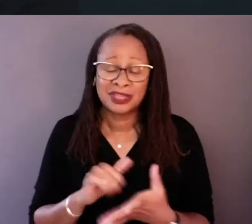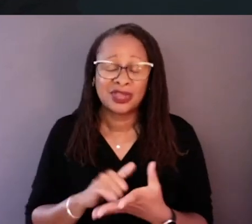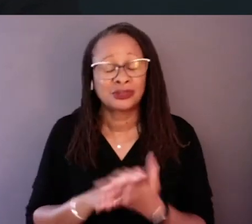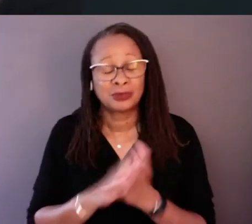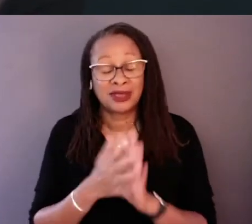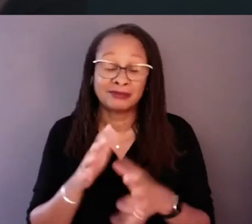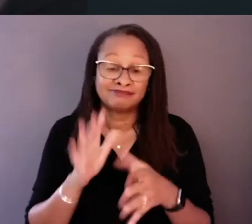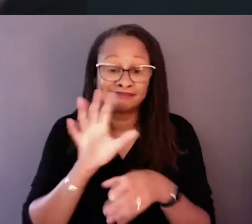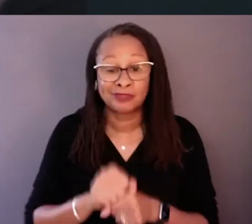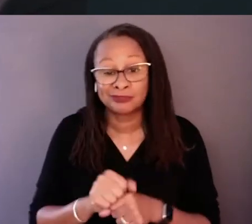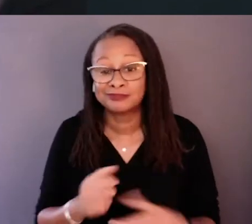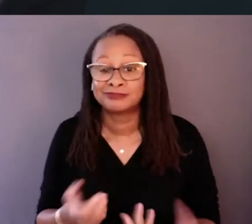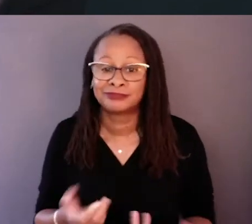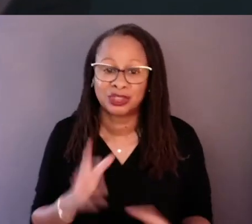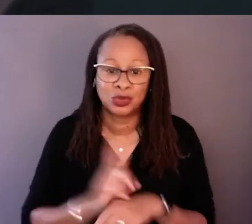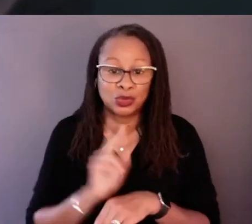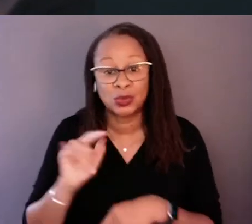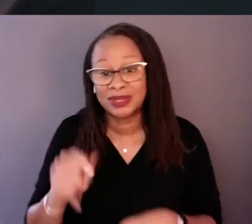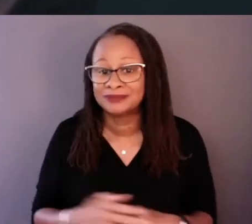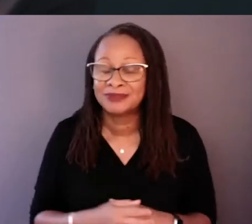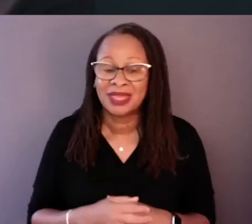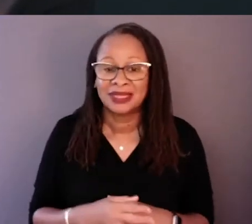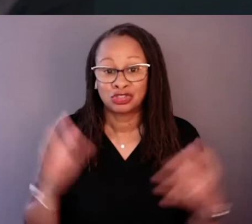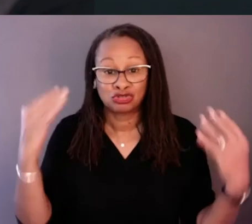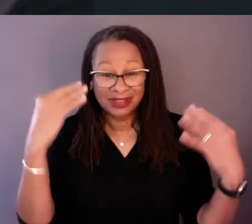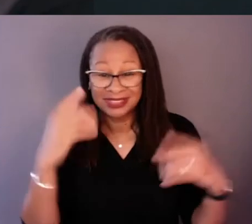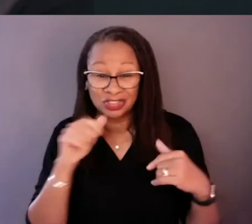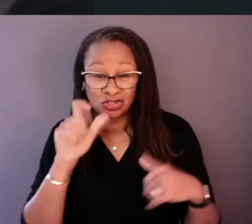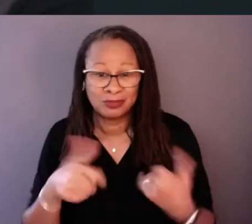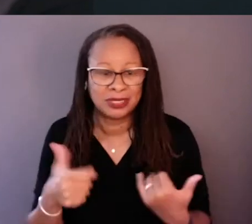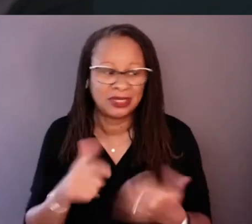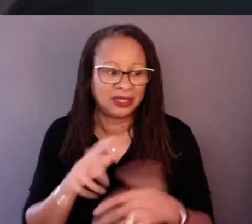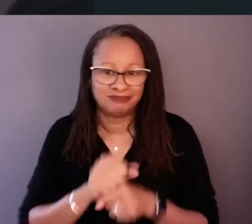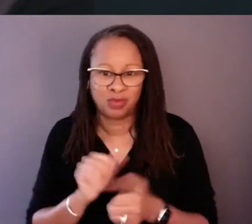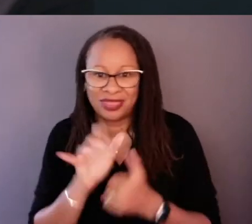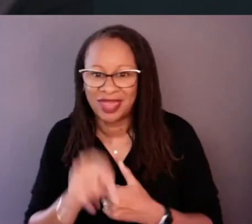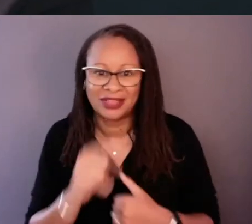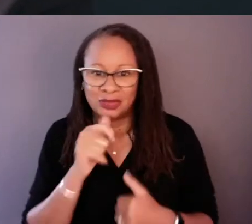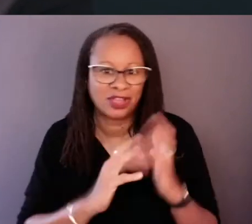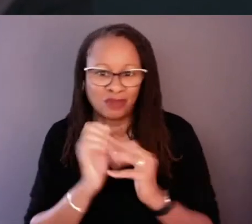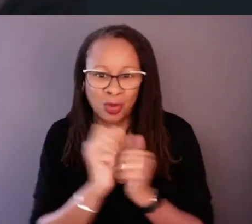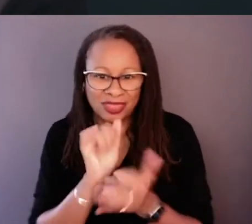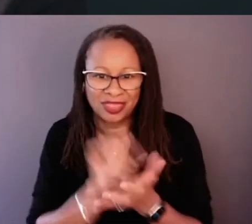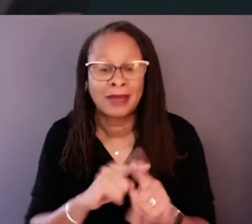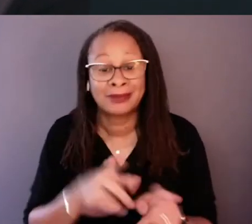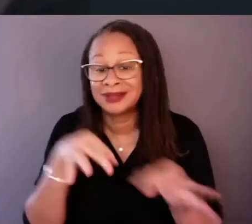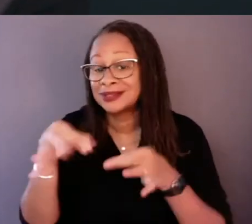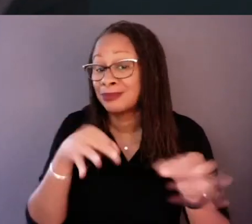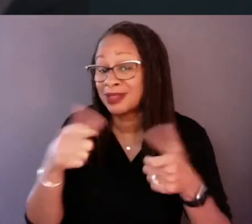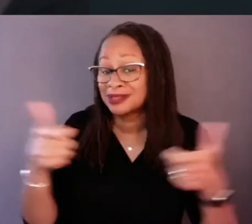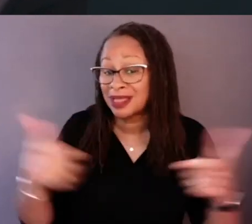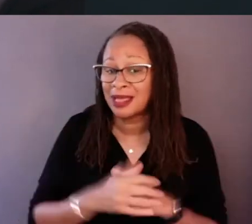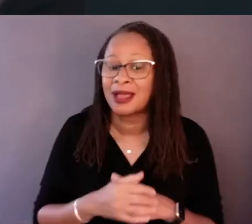unfortunately, and it's insane. And no one should never get used to that. But it explains a lot. But of course, that